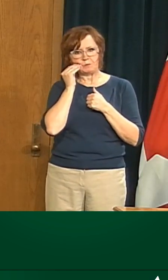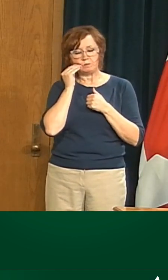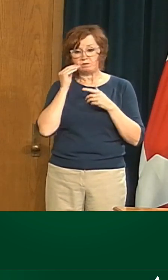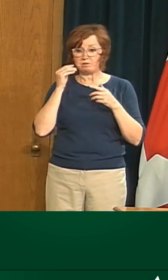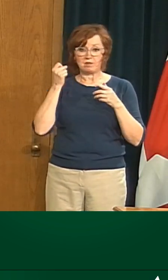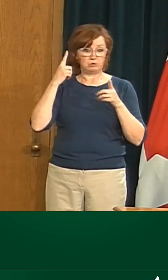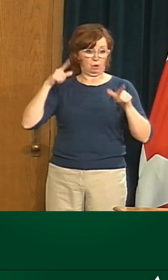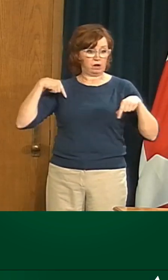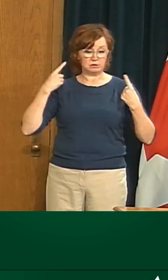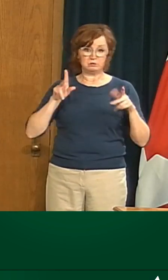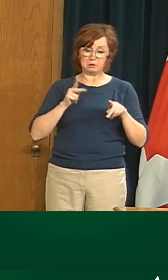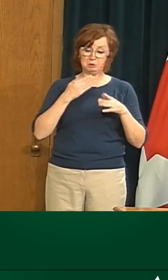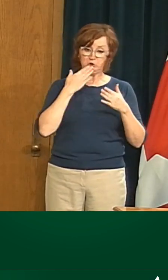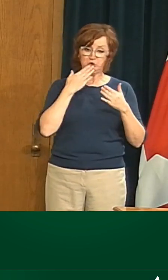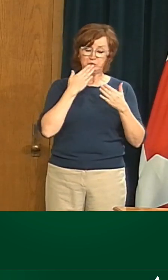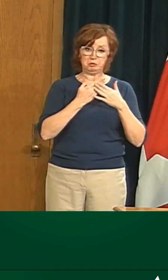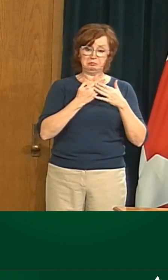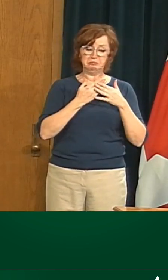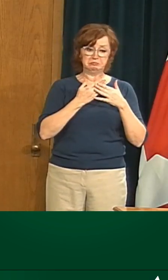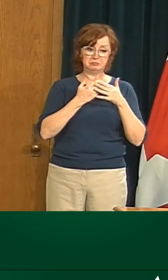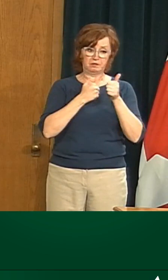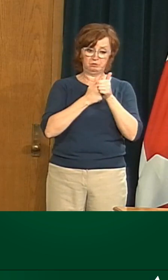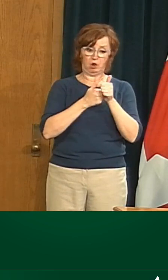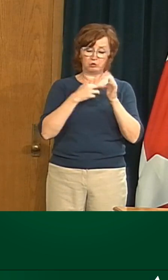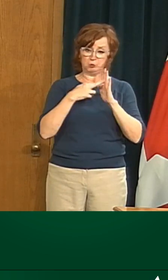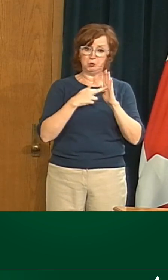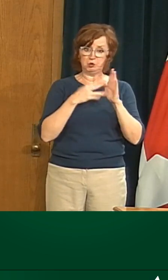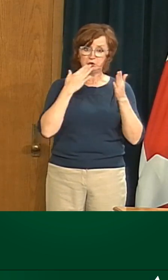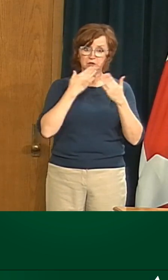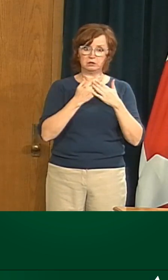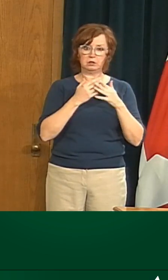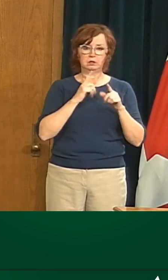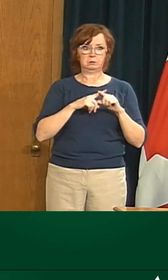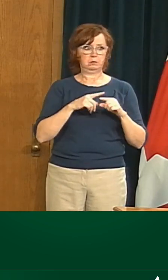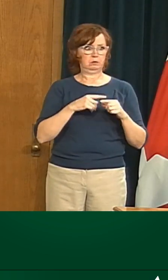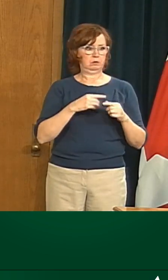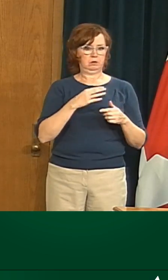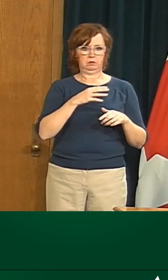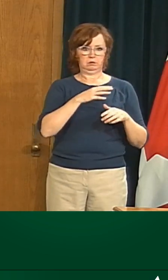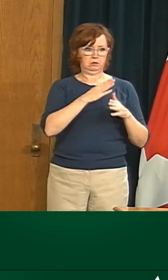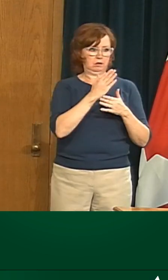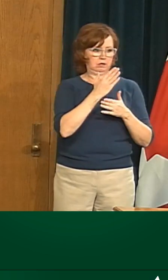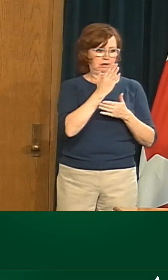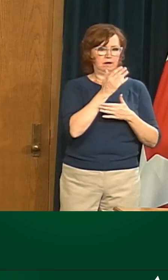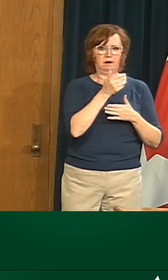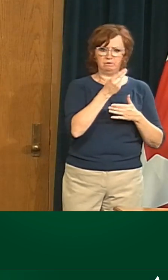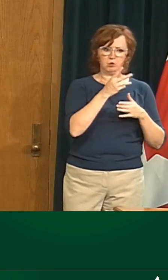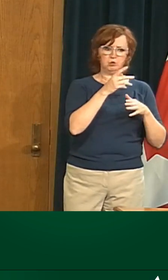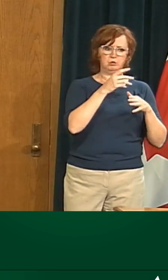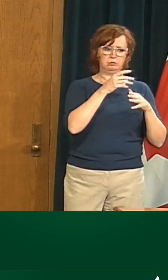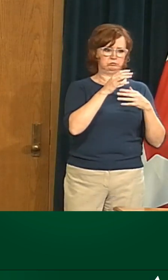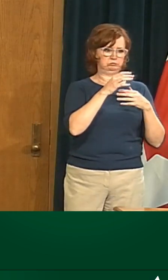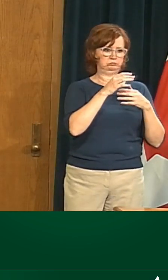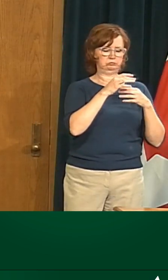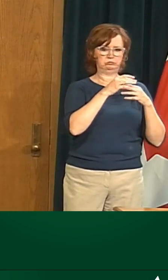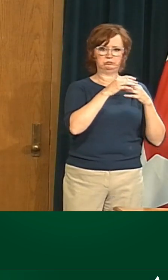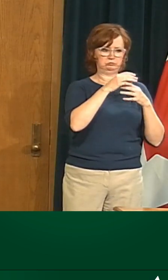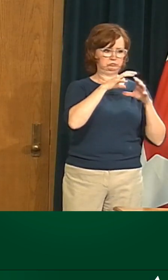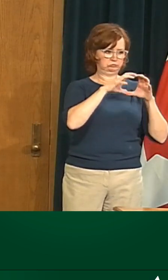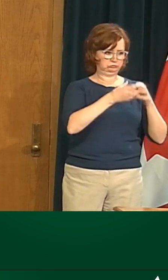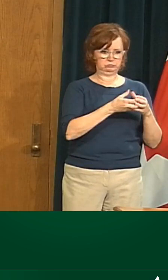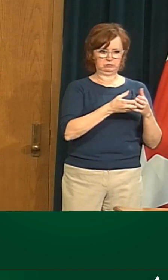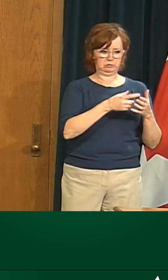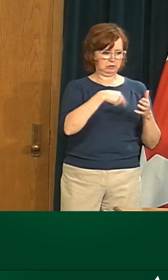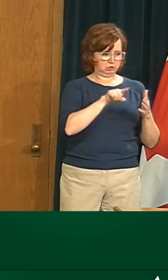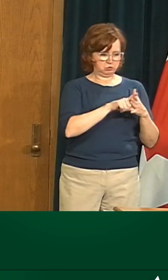same time, we understand that there has to be travel that may be essential from a business perspective, or that may be essential from a family perspective